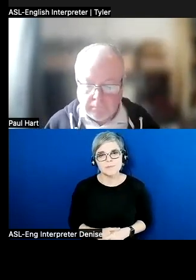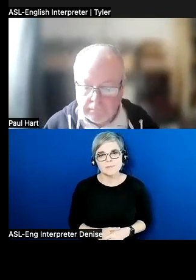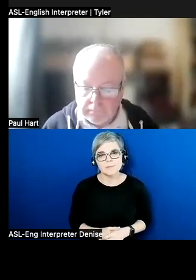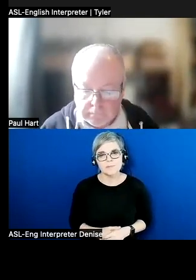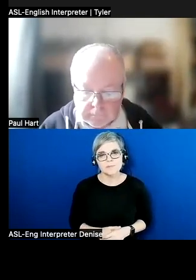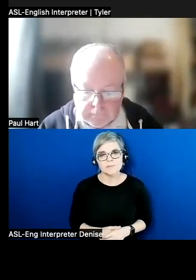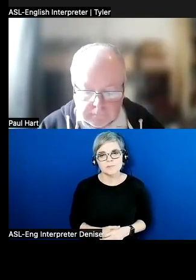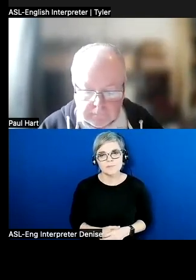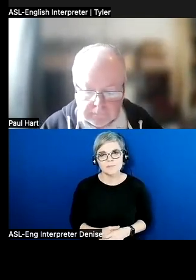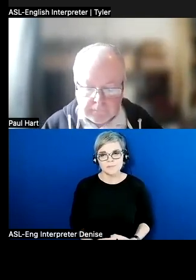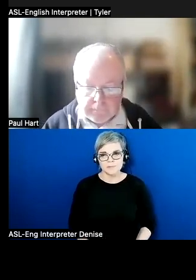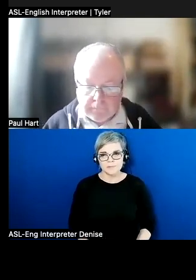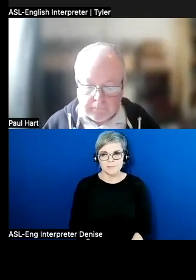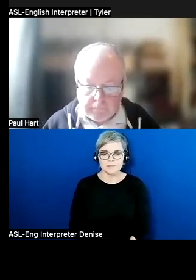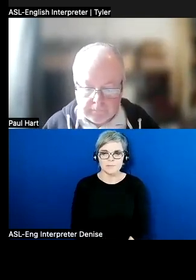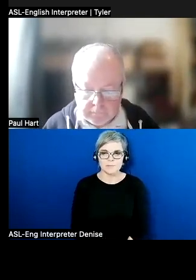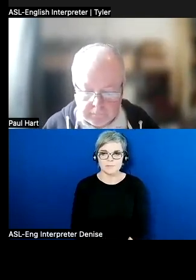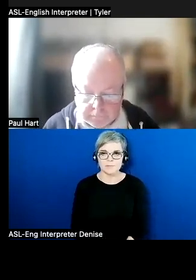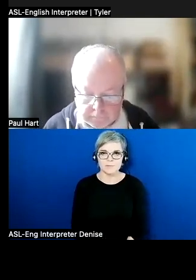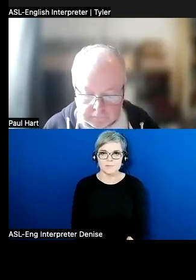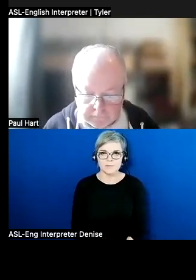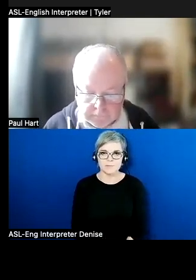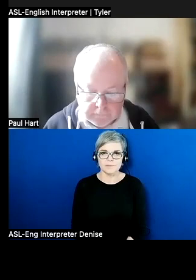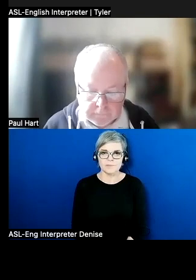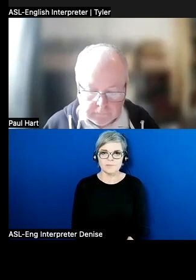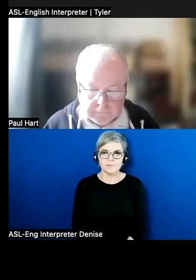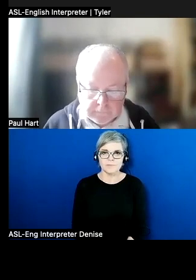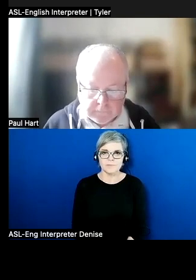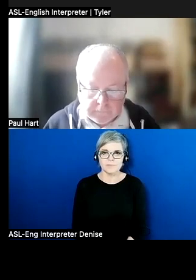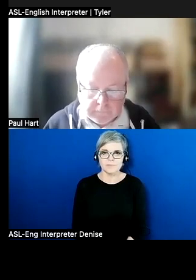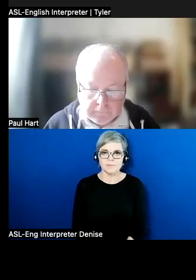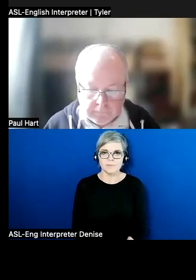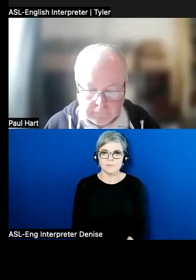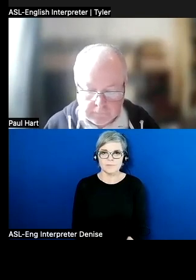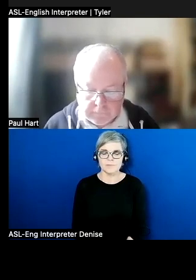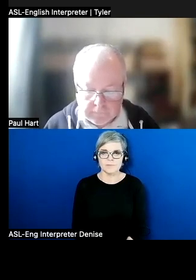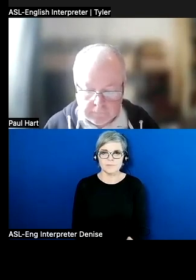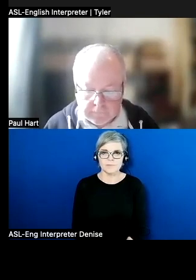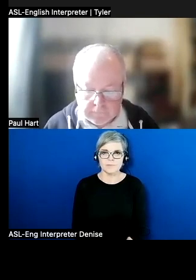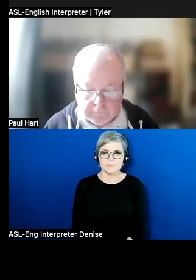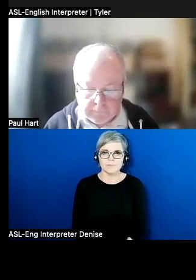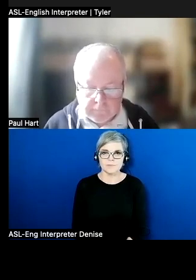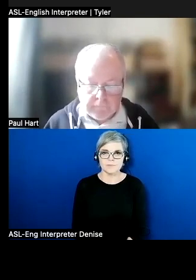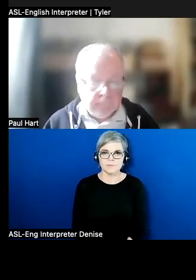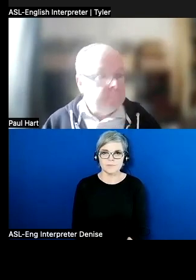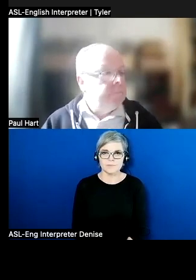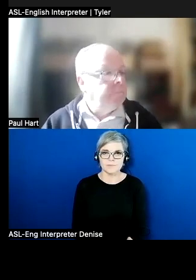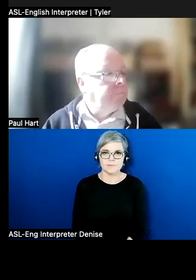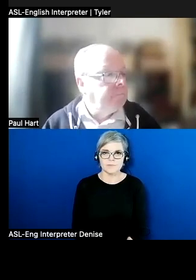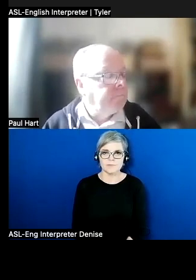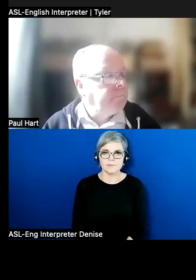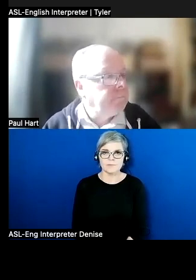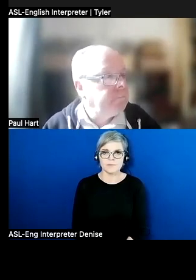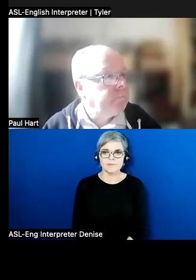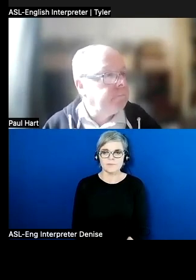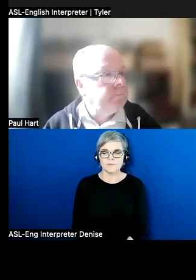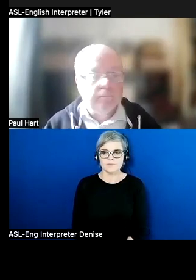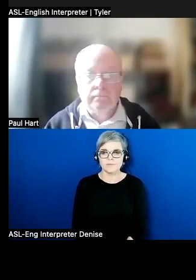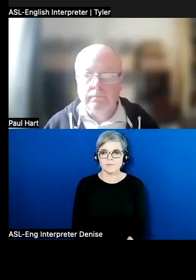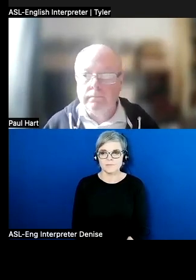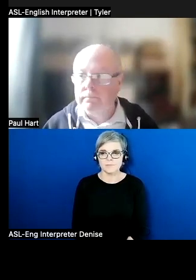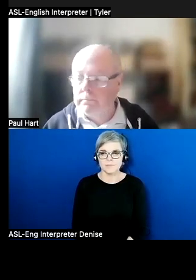Jo, her. Og den. På siden. På siden, ordentlig. Ja, det